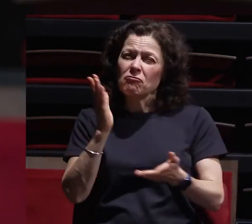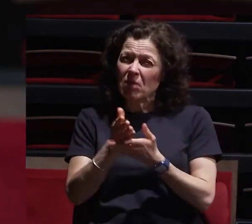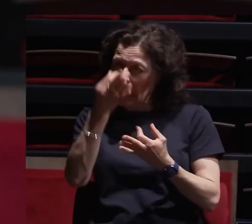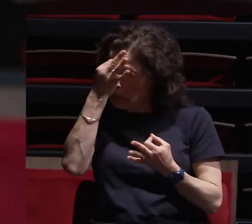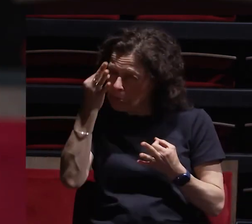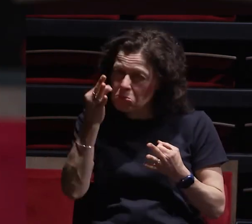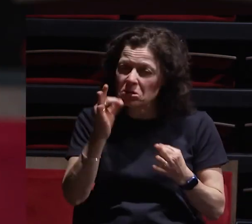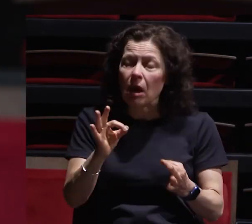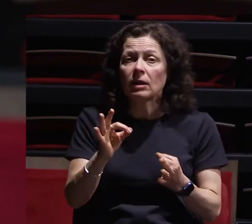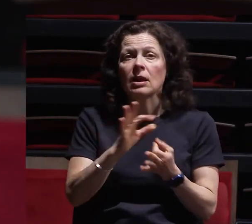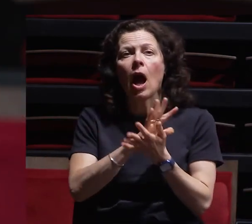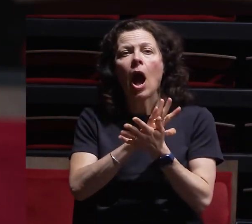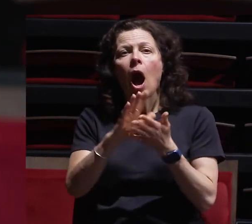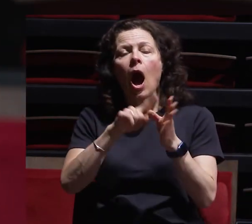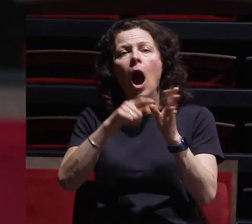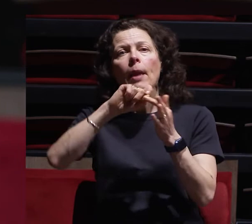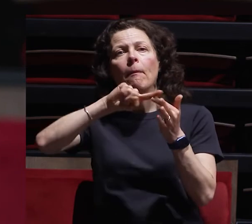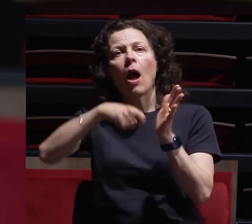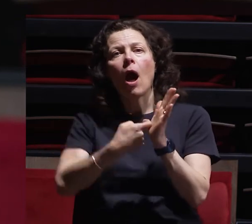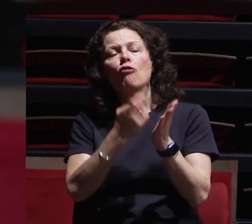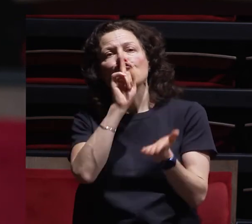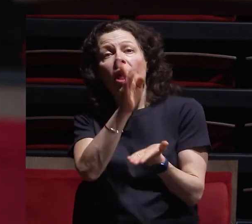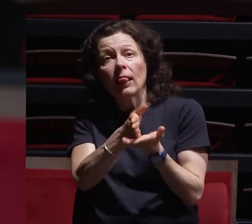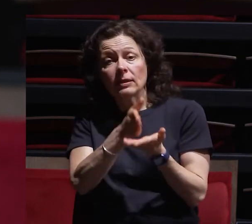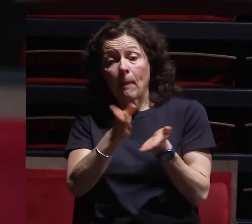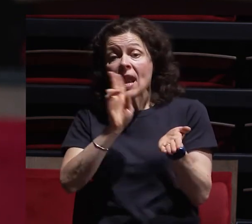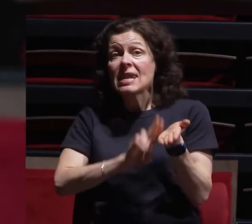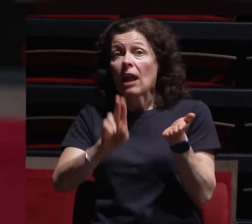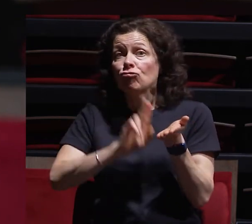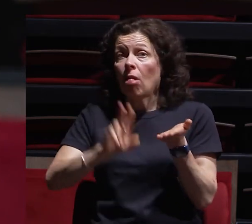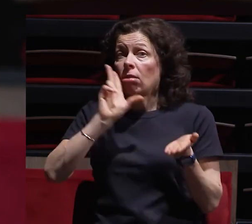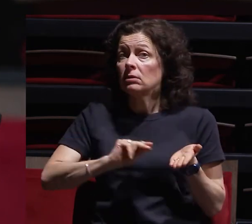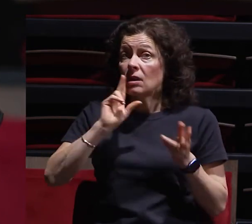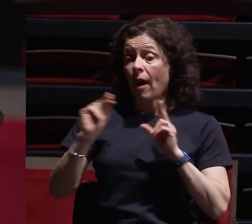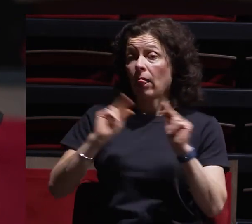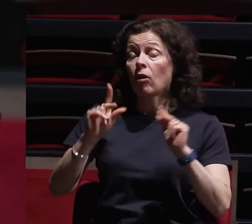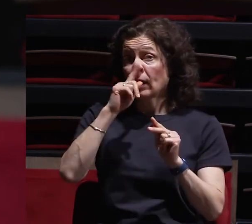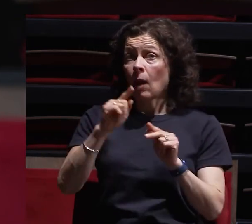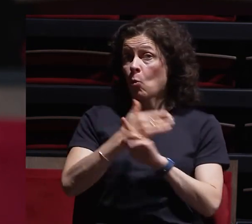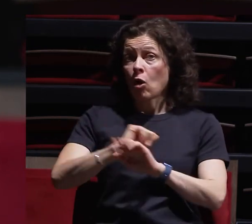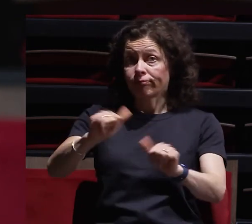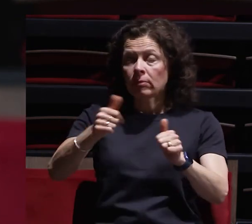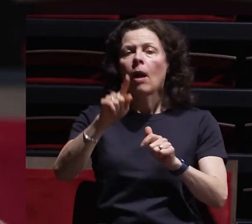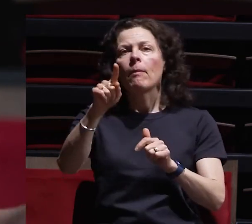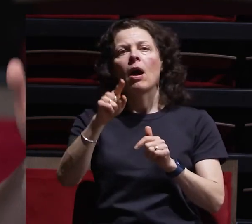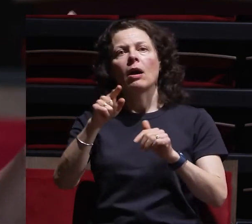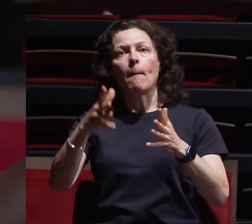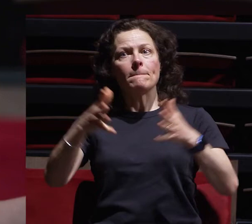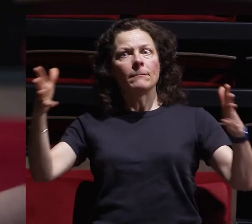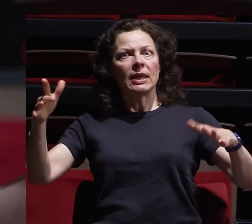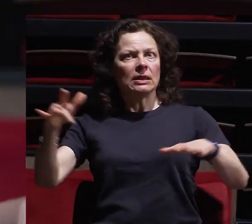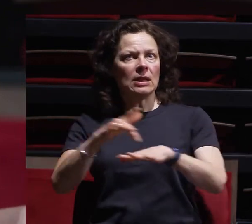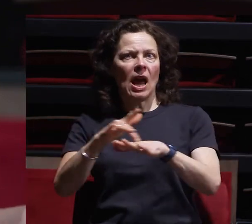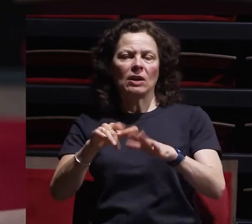studio, very precise, like hyper-realism and naturalistic dialogue can work brilliantly. But on a